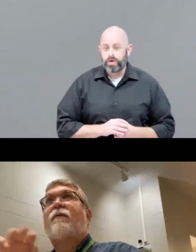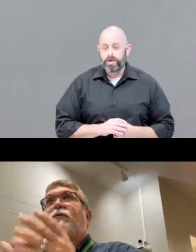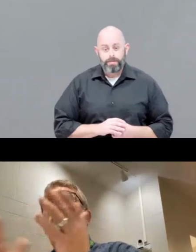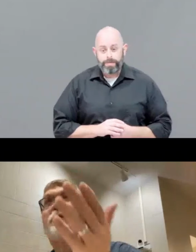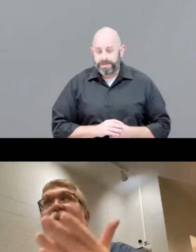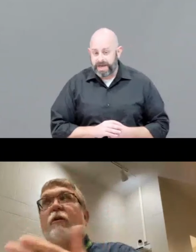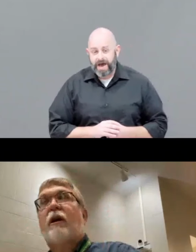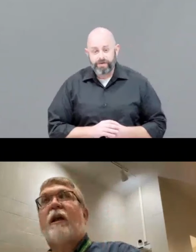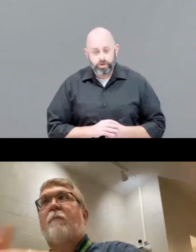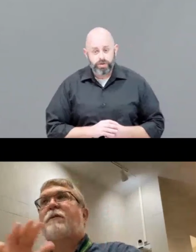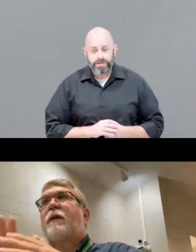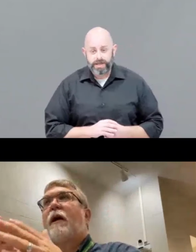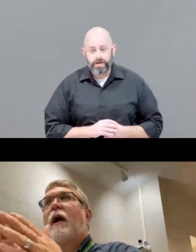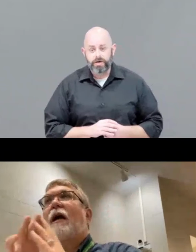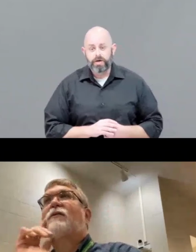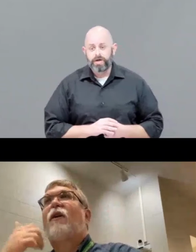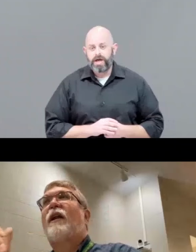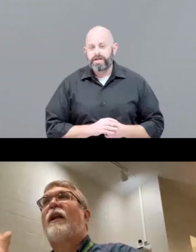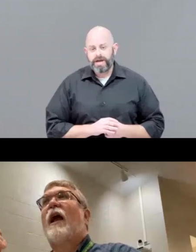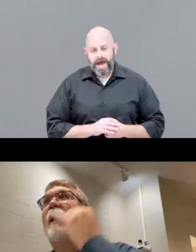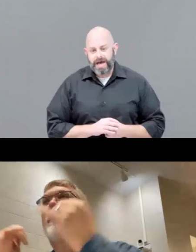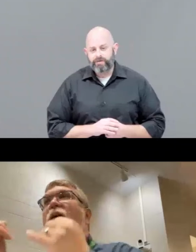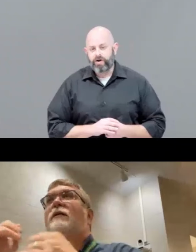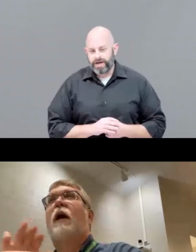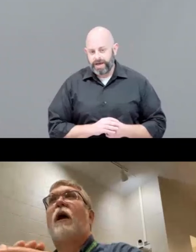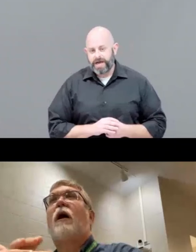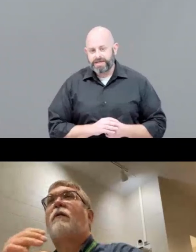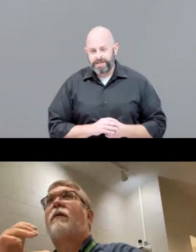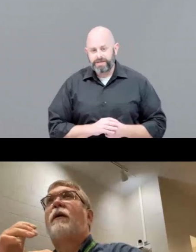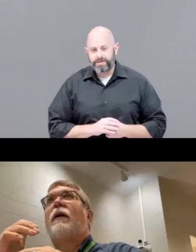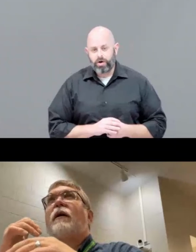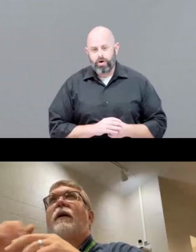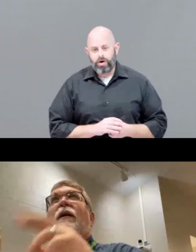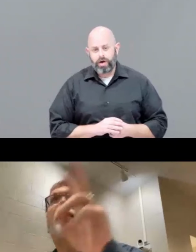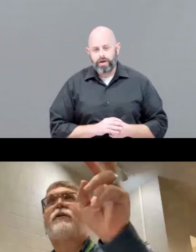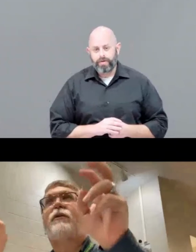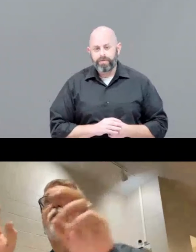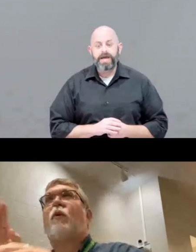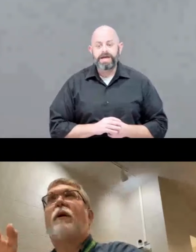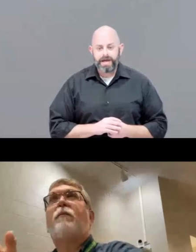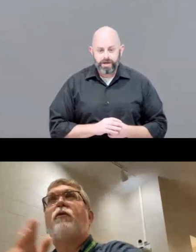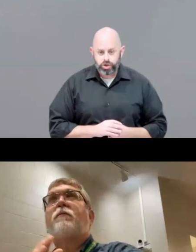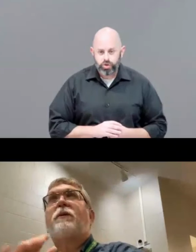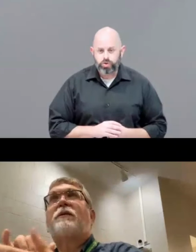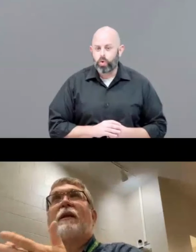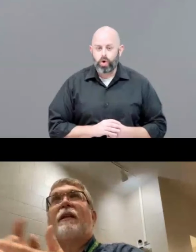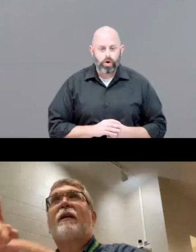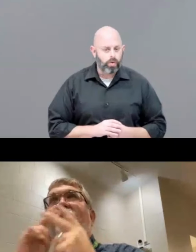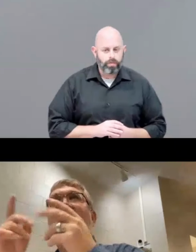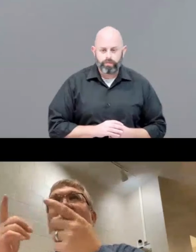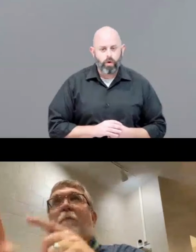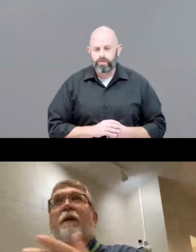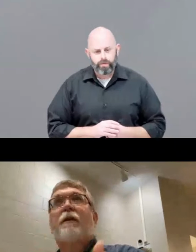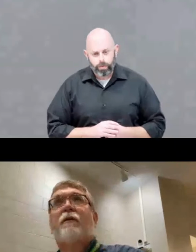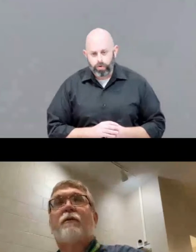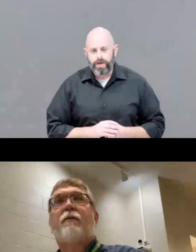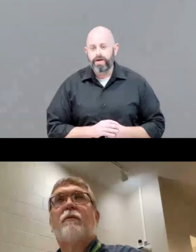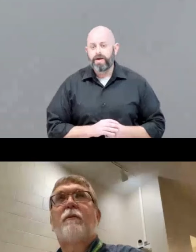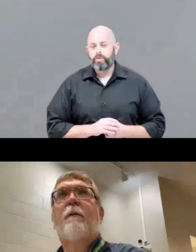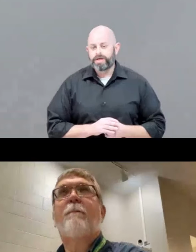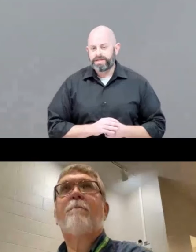to maybe staff and students here, and then ask for any ideas on any issues or forms